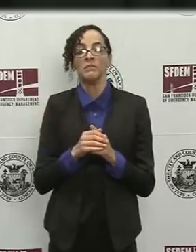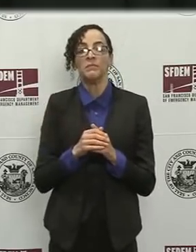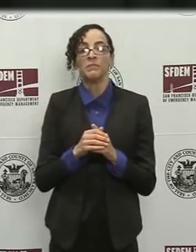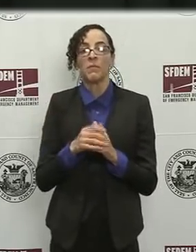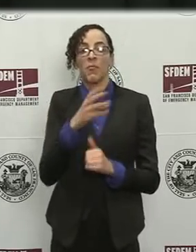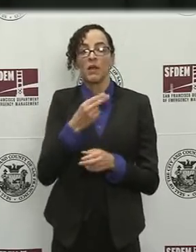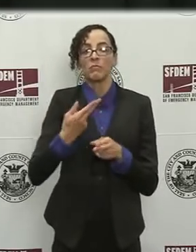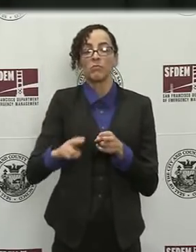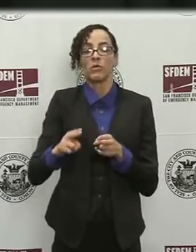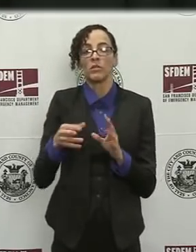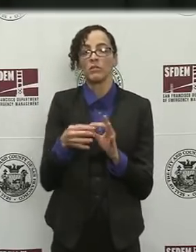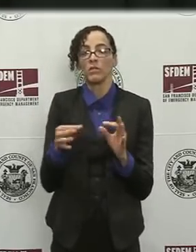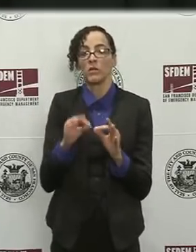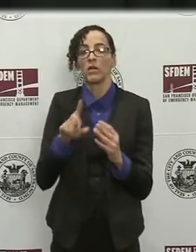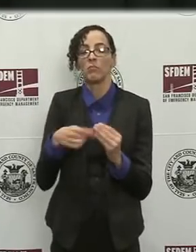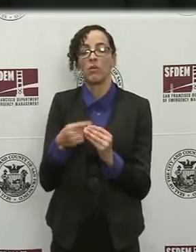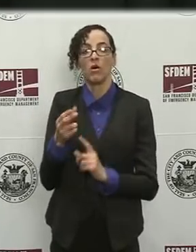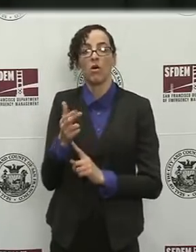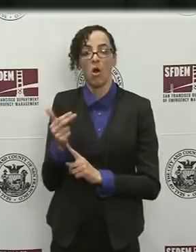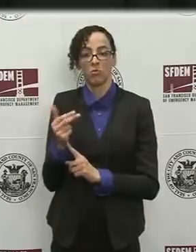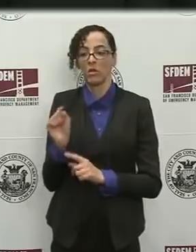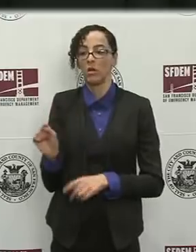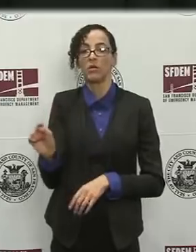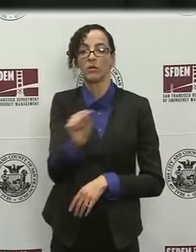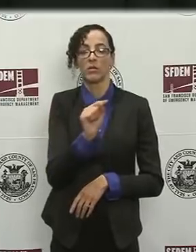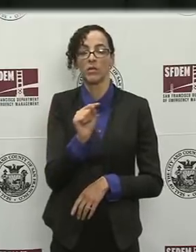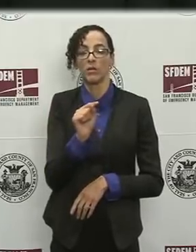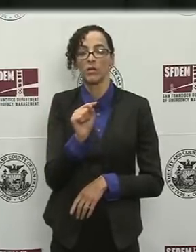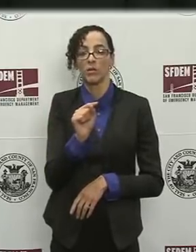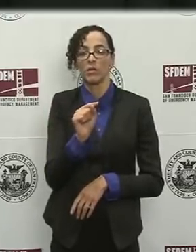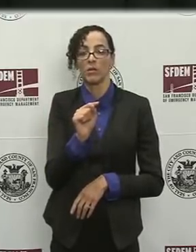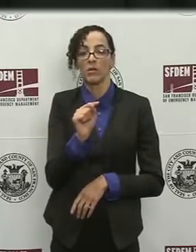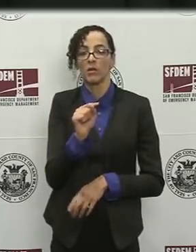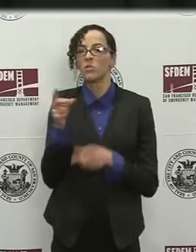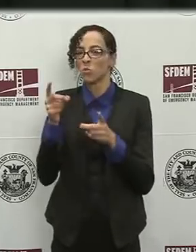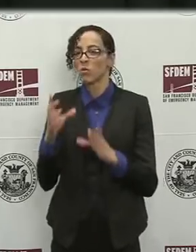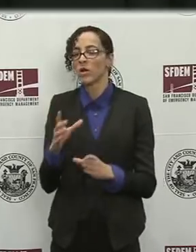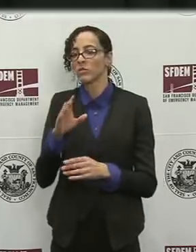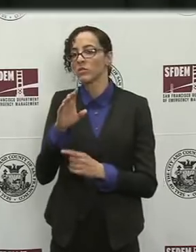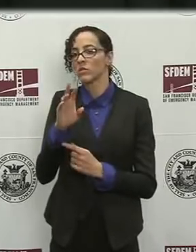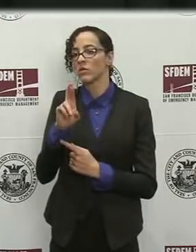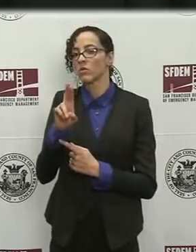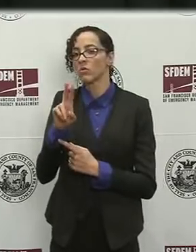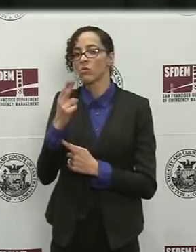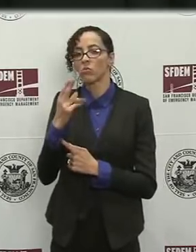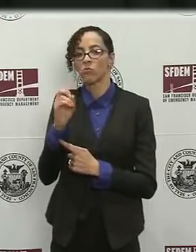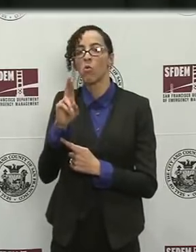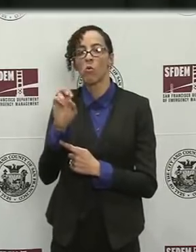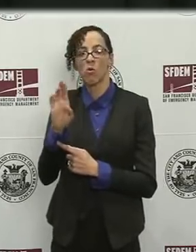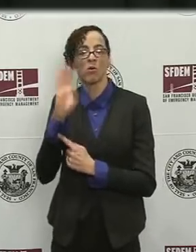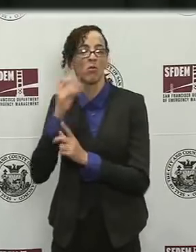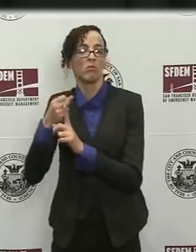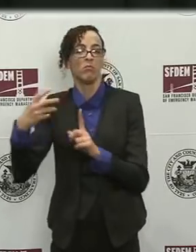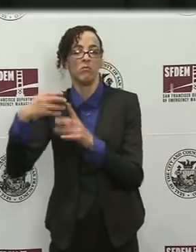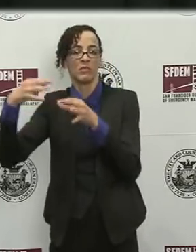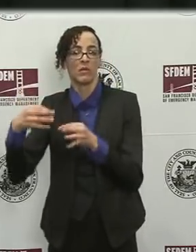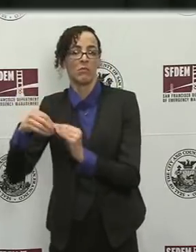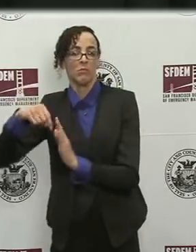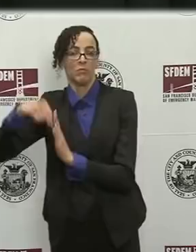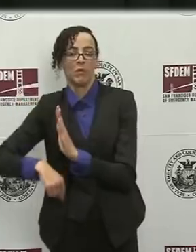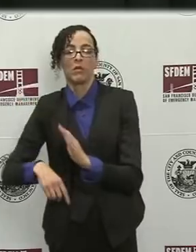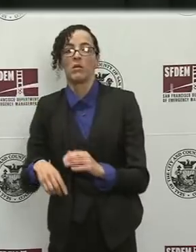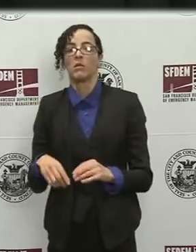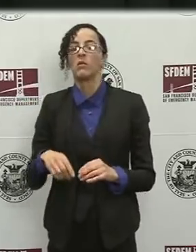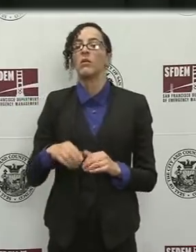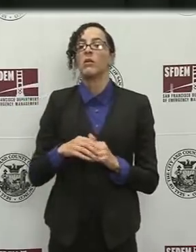and a brief mention of the hotels that Director Rohr will talk about. As we all know, health workers and first responders